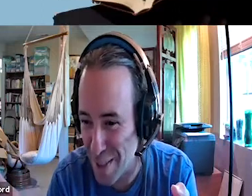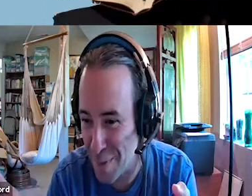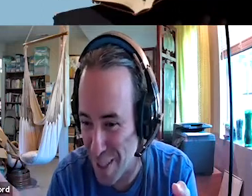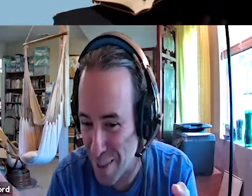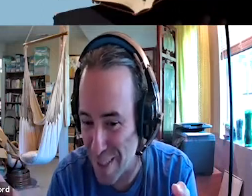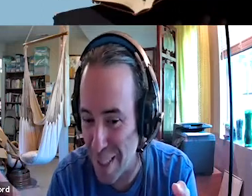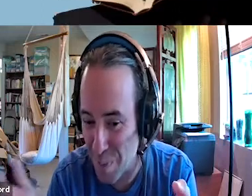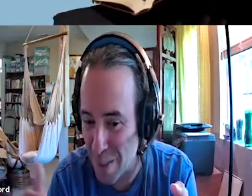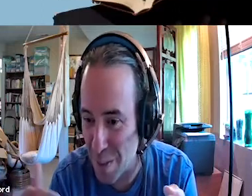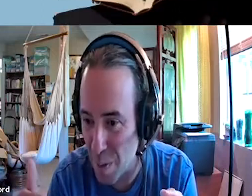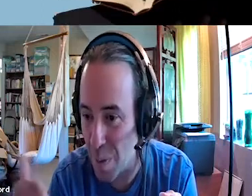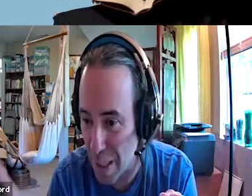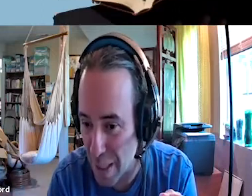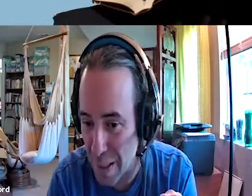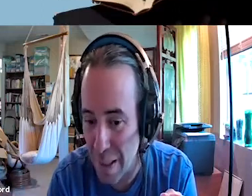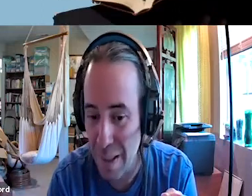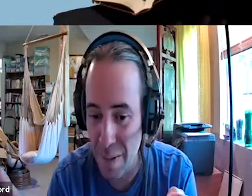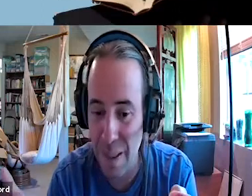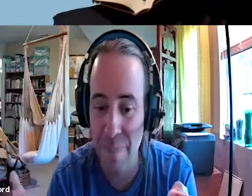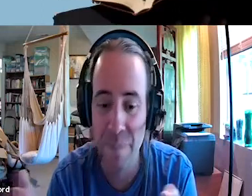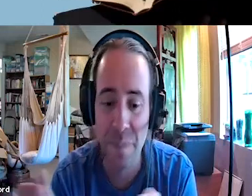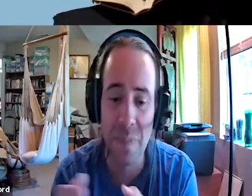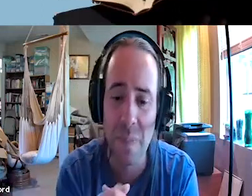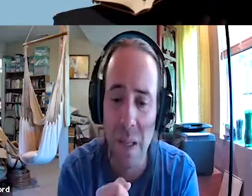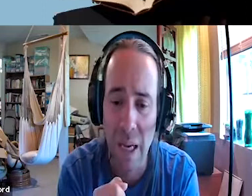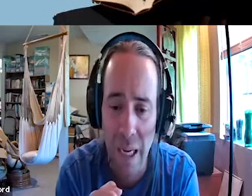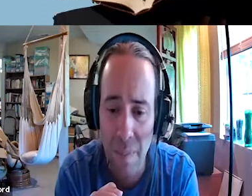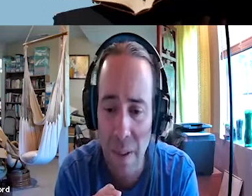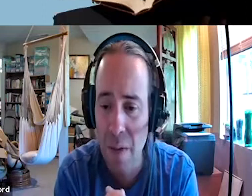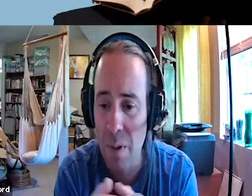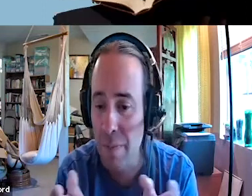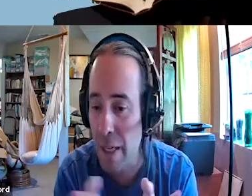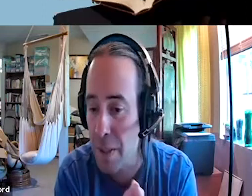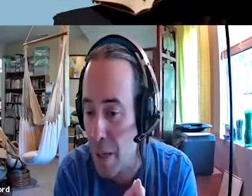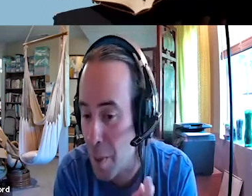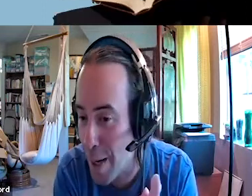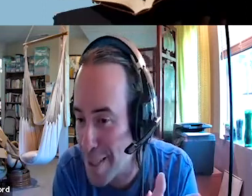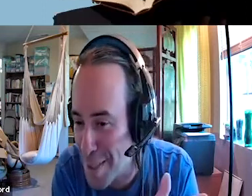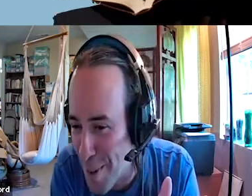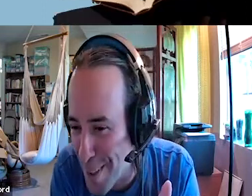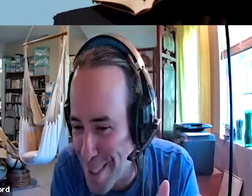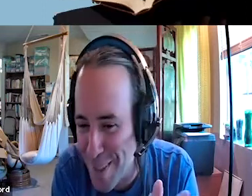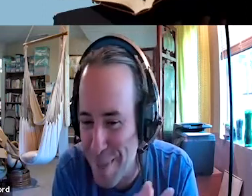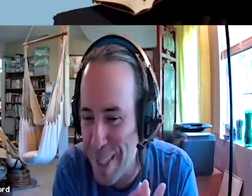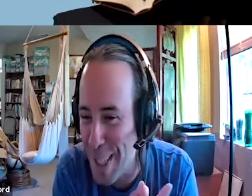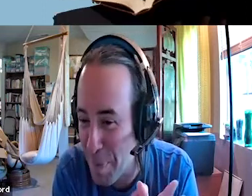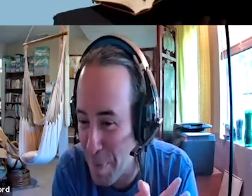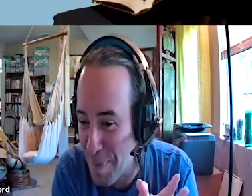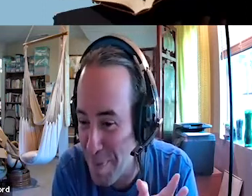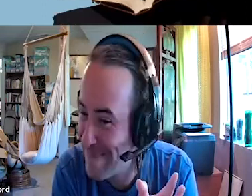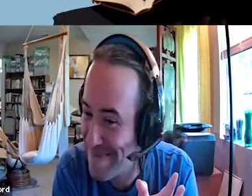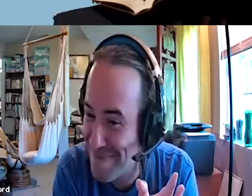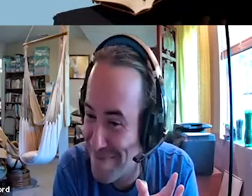exceed the bounds of contracts, and we can do what we need, okay? Full-time faculty are not your bosses, regardless of what they may